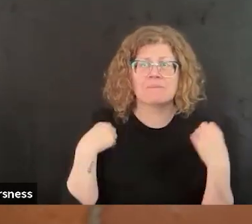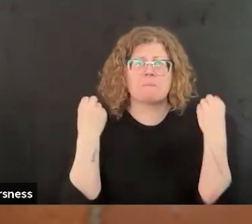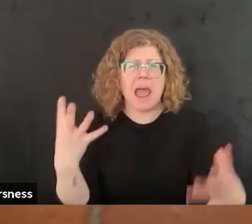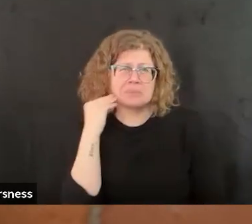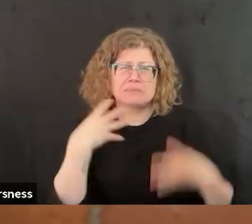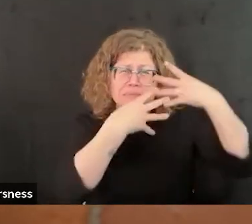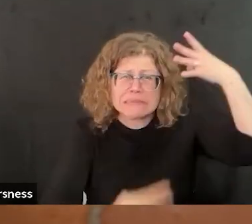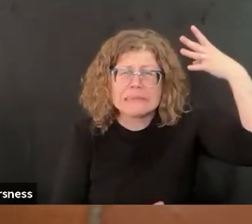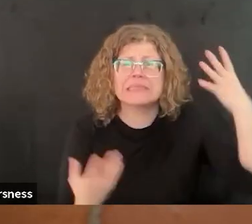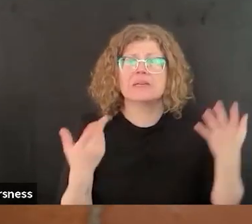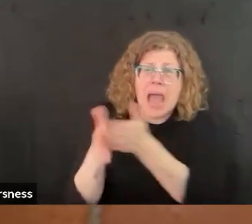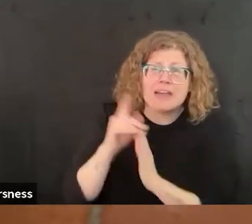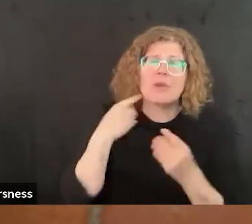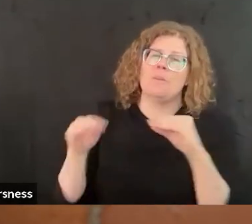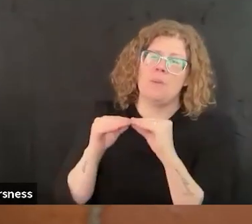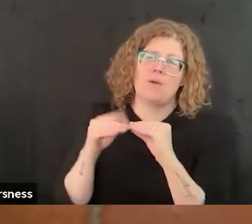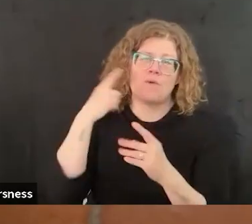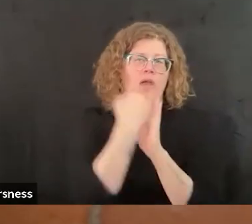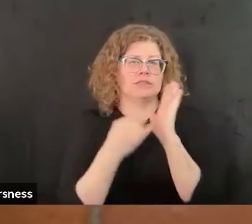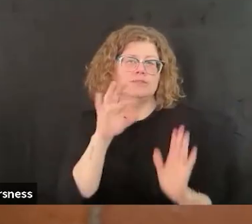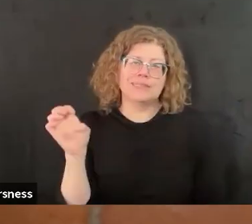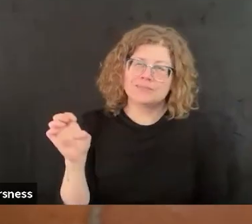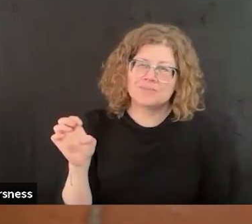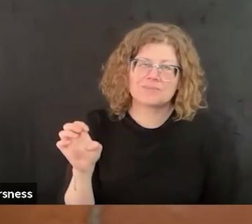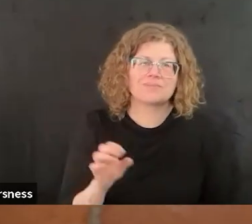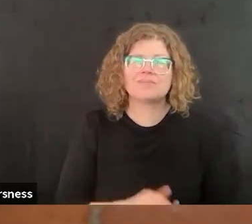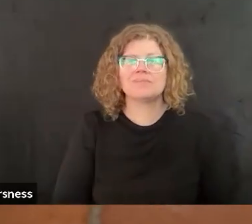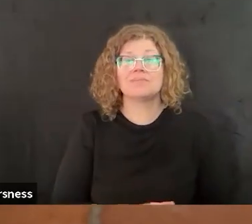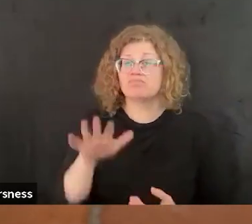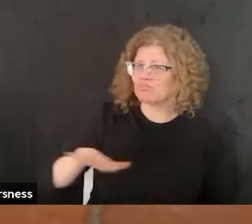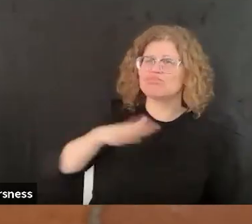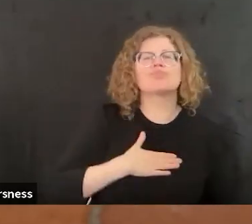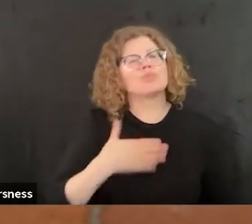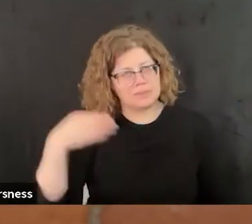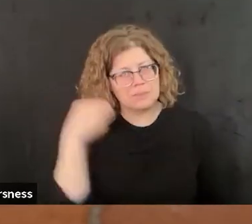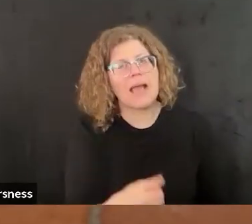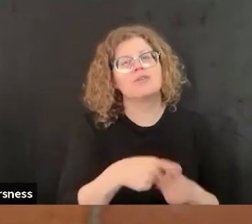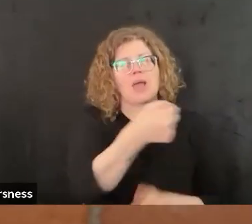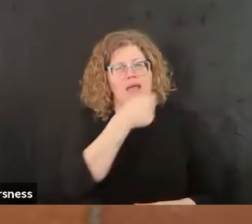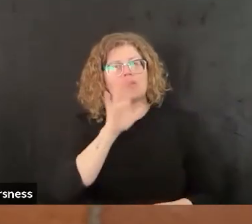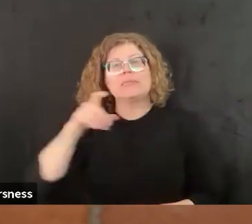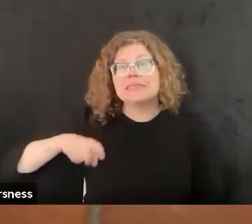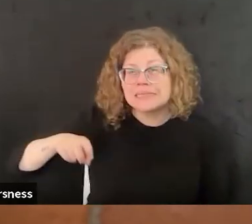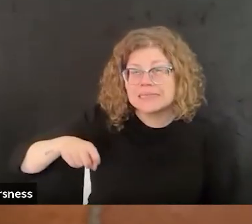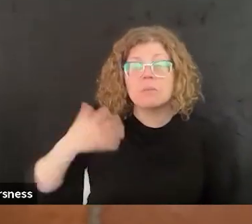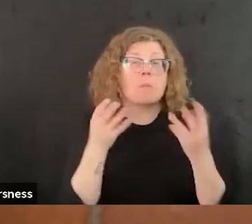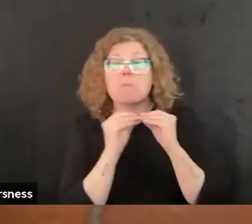then perhaps you can demand a little bit higher in your artist fee, and that's what people pay to get you